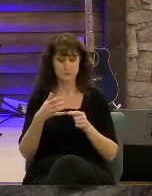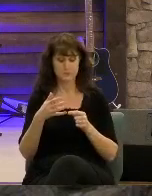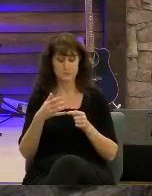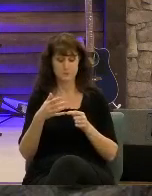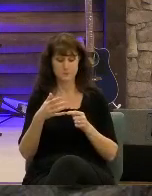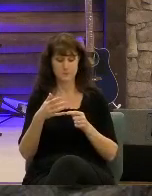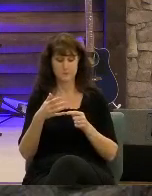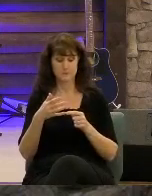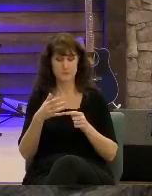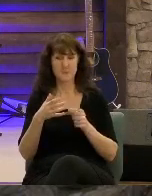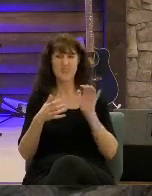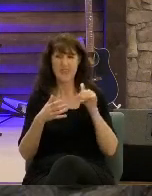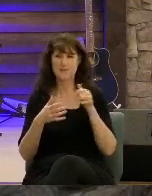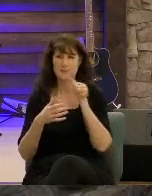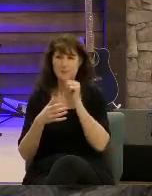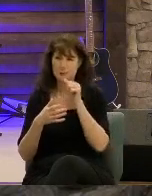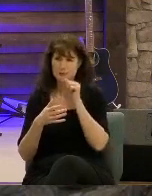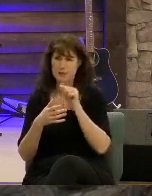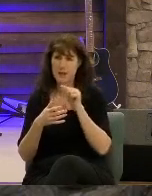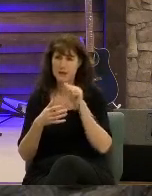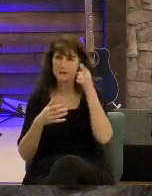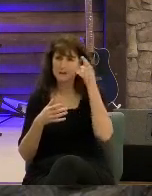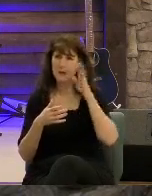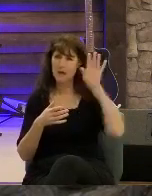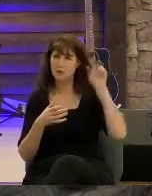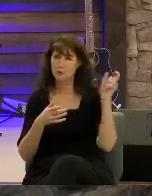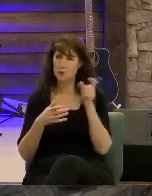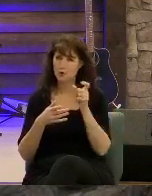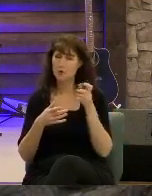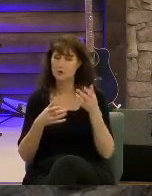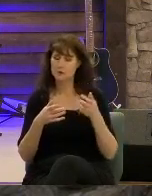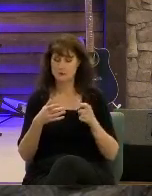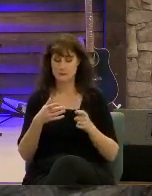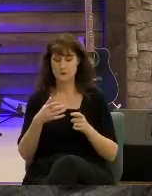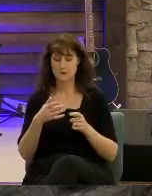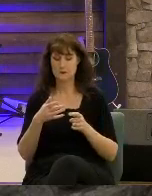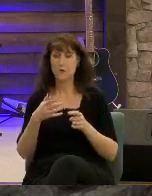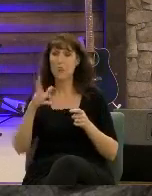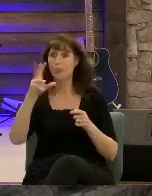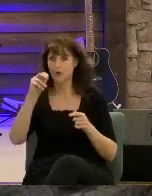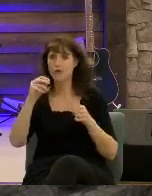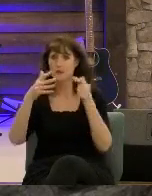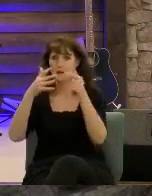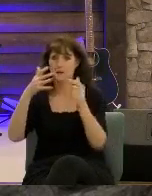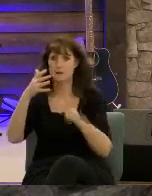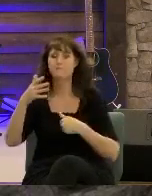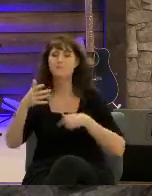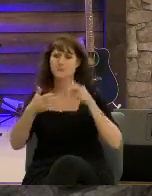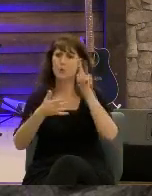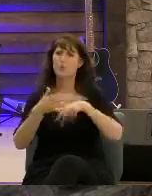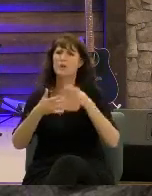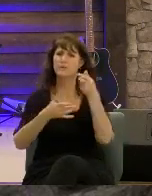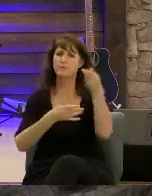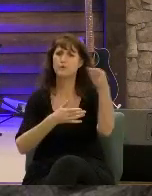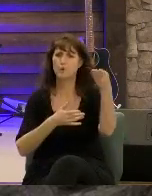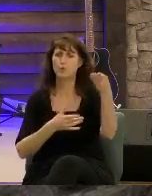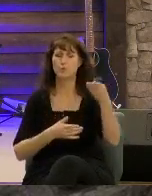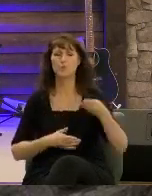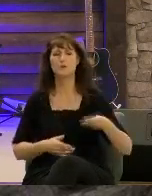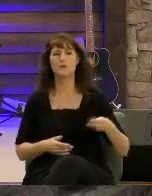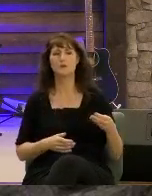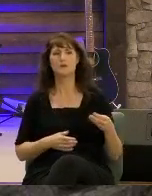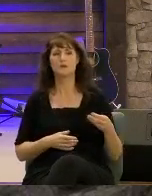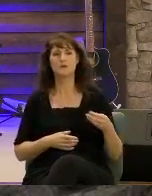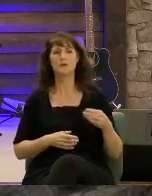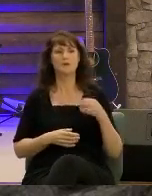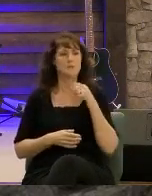okay? That's just personalizing what God's Word says. So I gave you 30 of them. I'm going to read a couple of them. I'm not going to go into the detail of the Scripture,